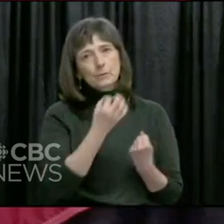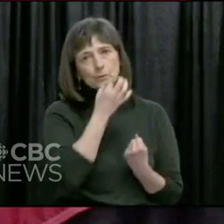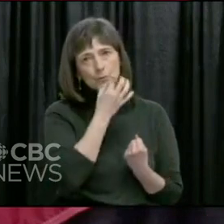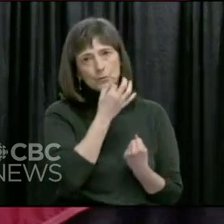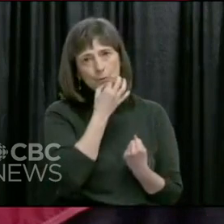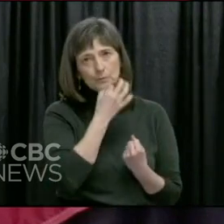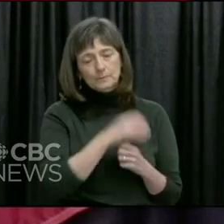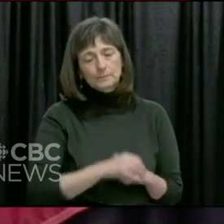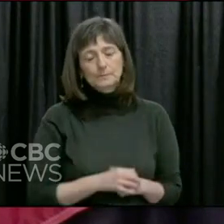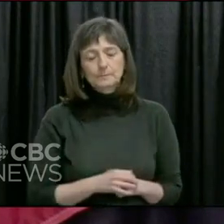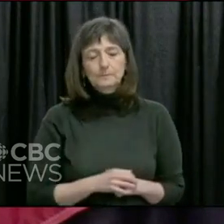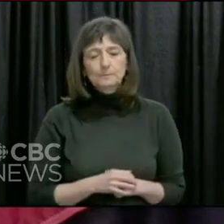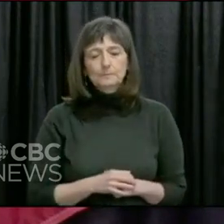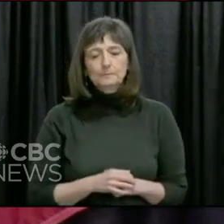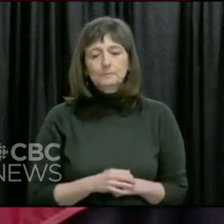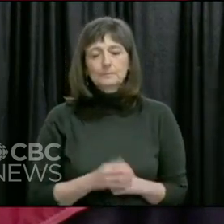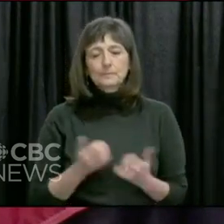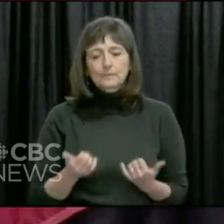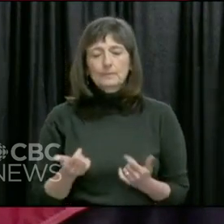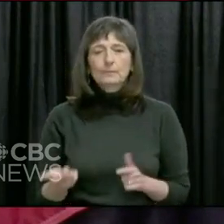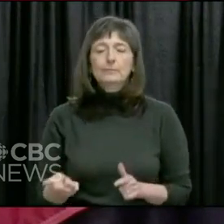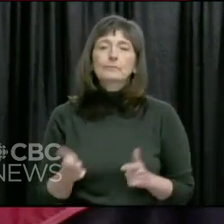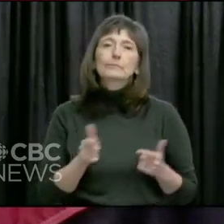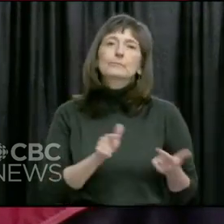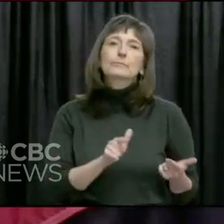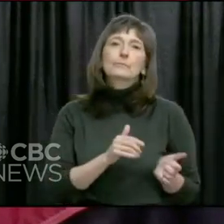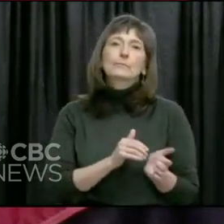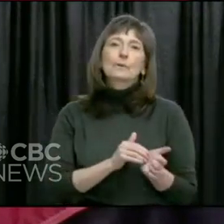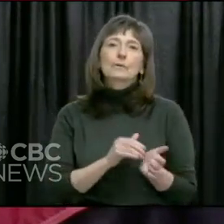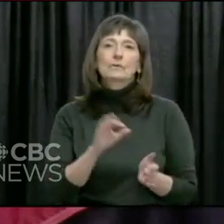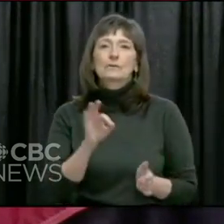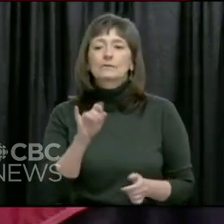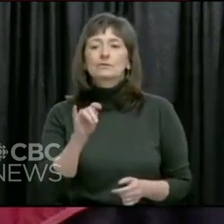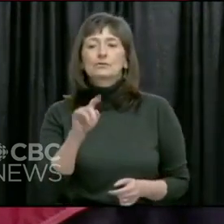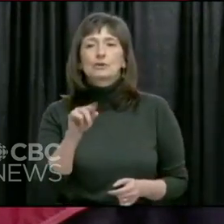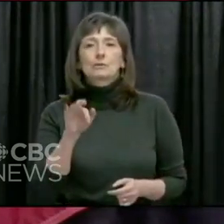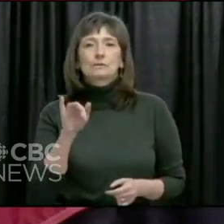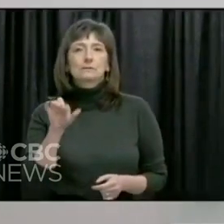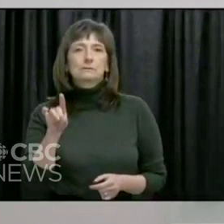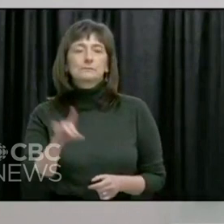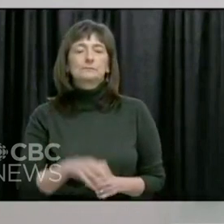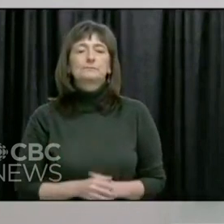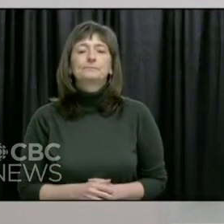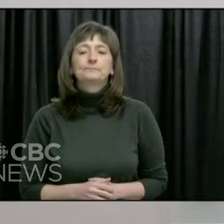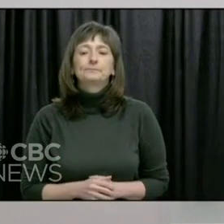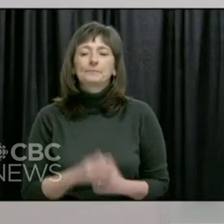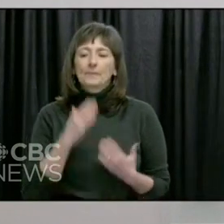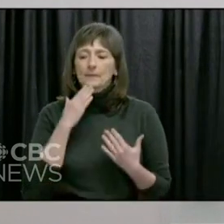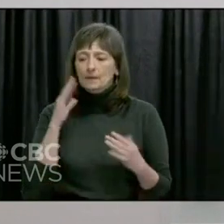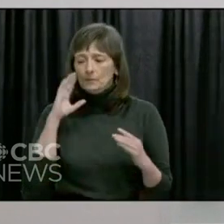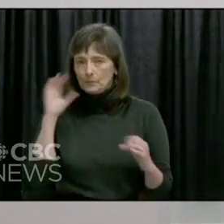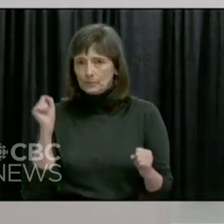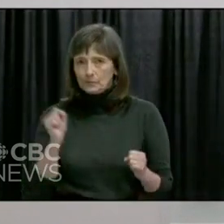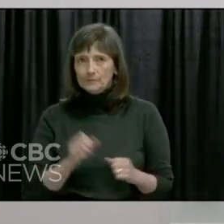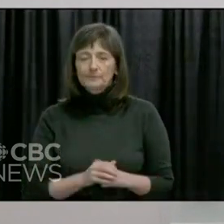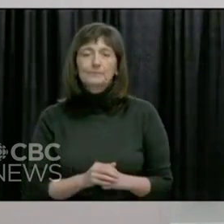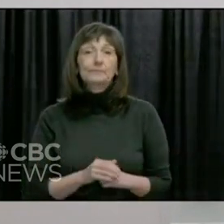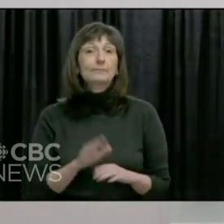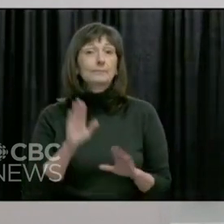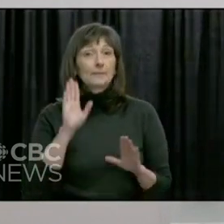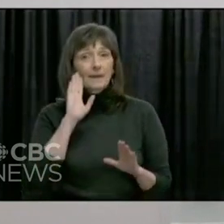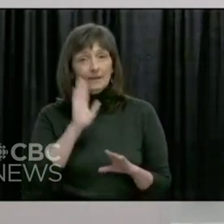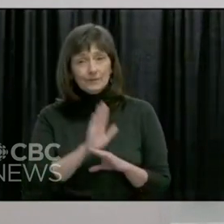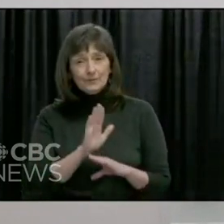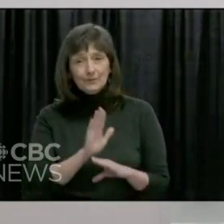now turn it over to Dr. Janice Fitzgerald. Thank you, Premier. Good afternoon, everyone. Thank